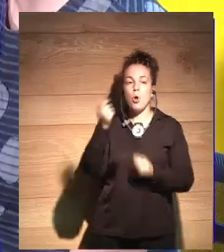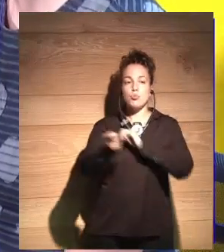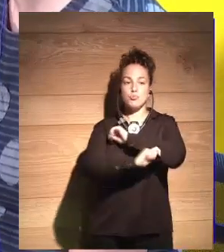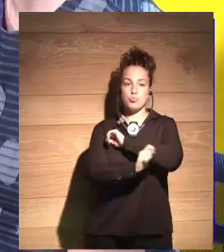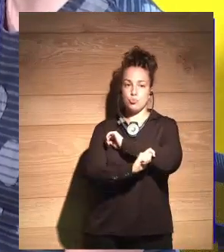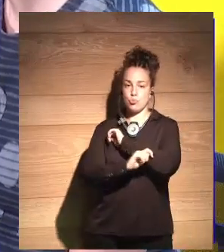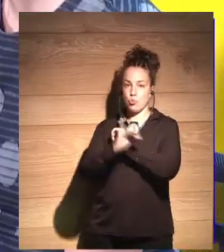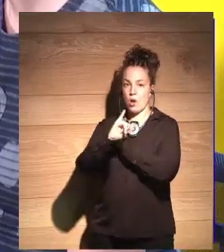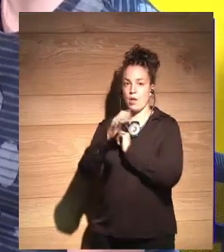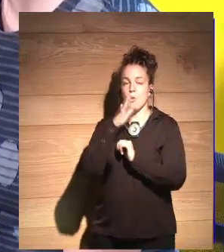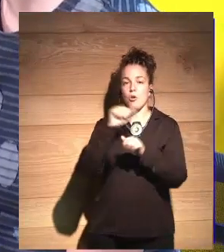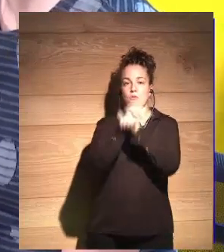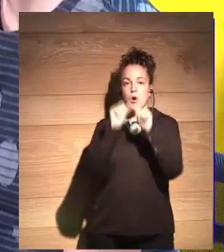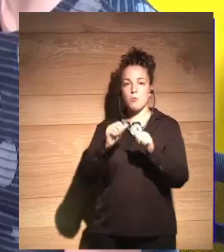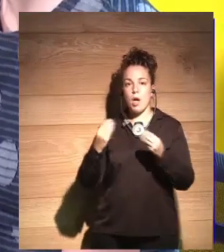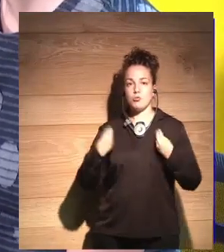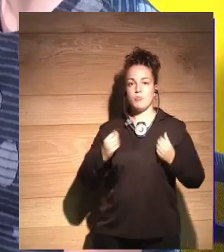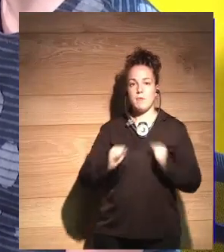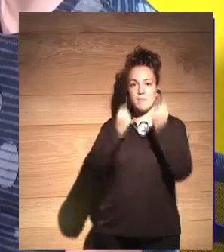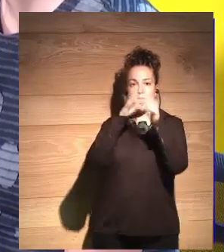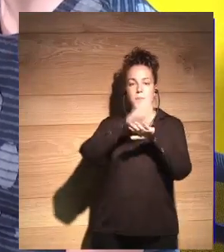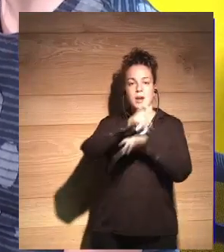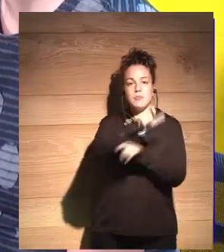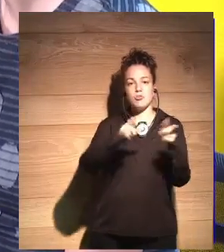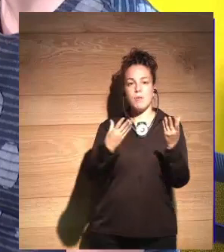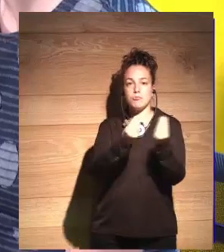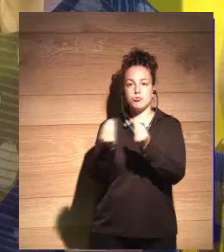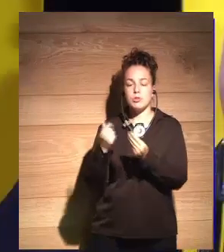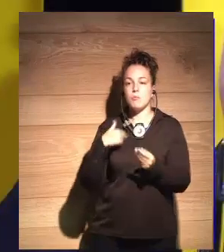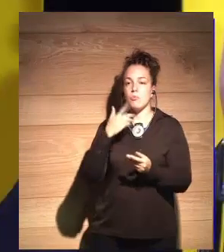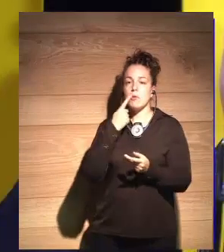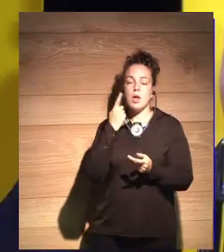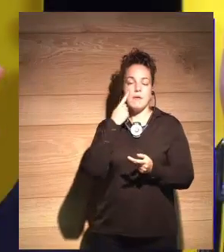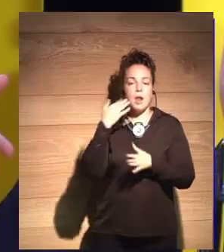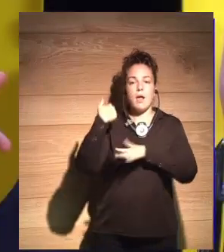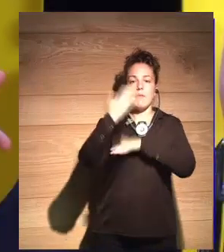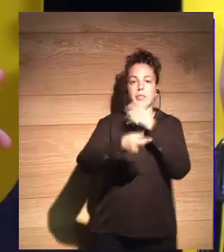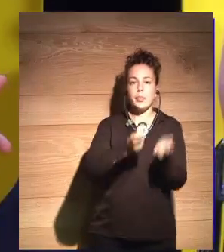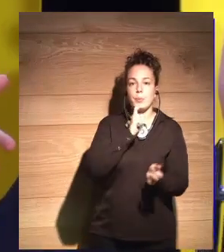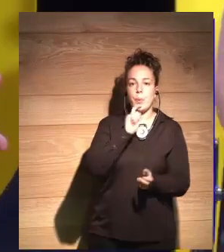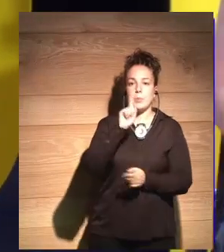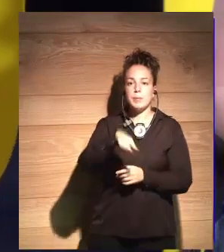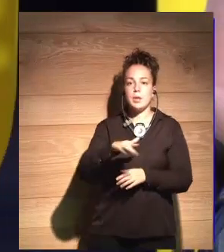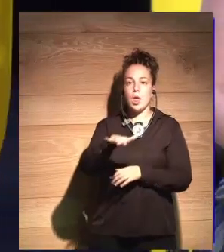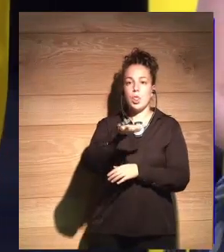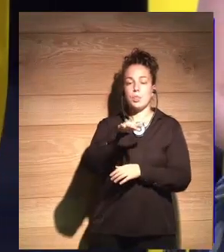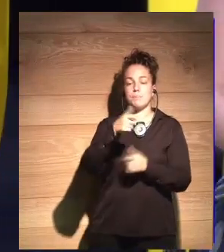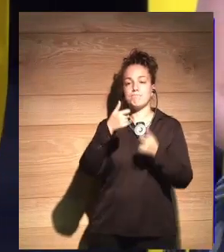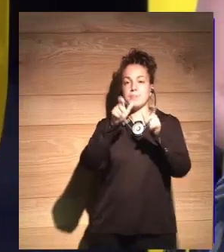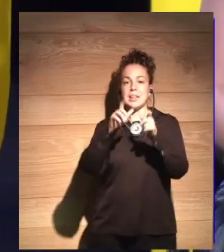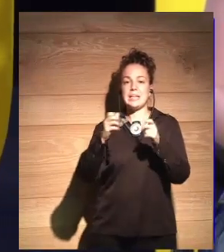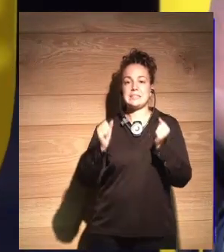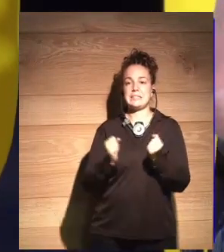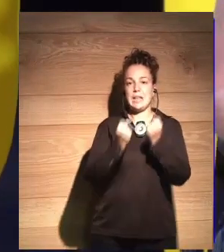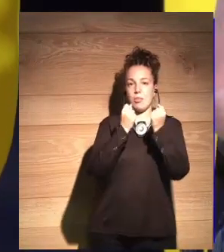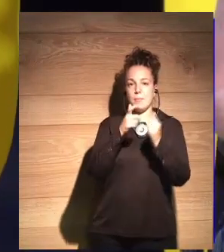people. It's how we, you know, get through. And there's a healthy amount of it, and then there's an unhealthy amount of it. Sometimes you're like, girl,